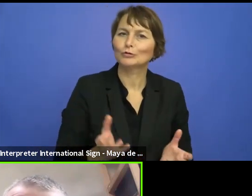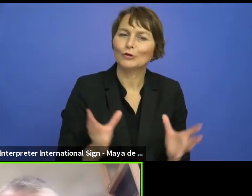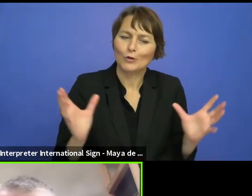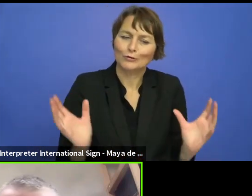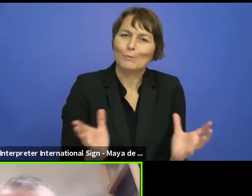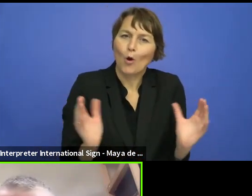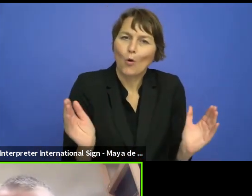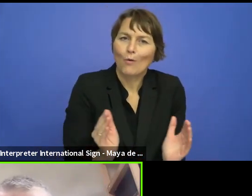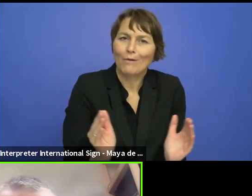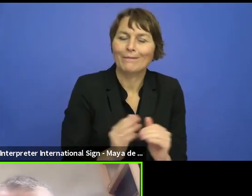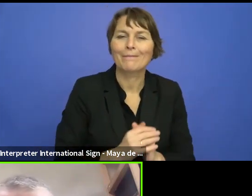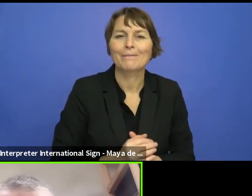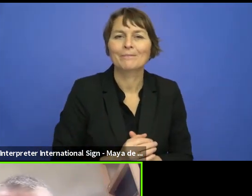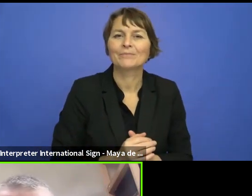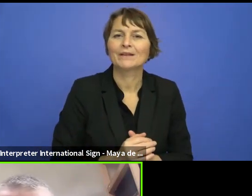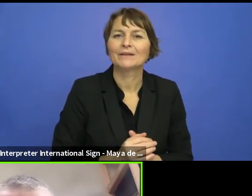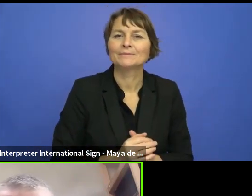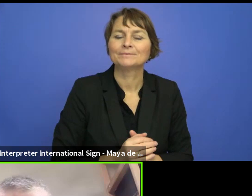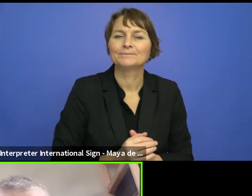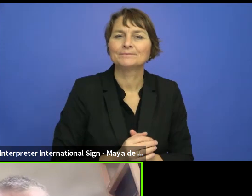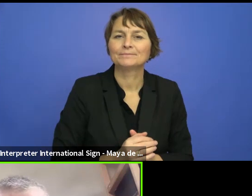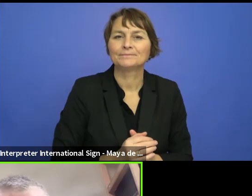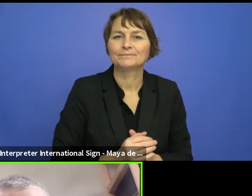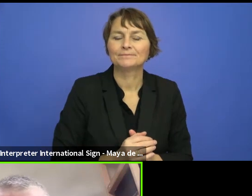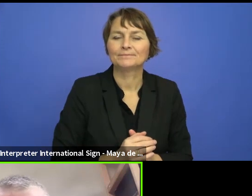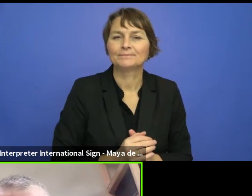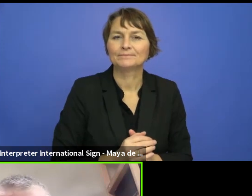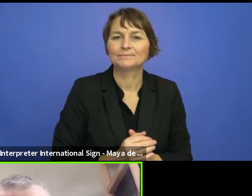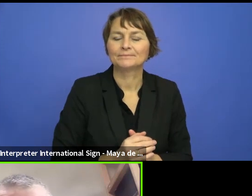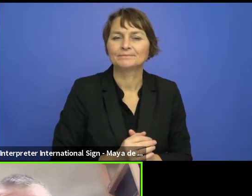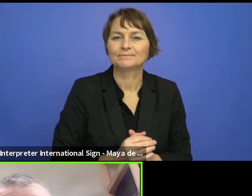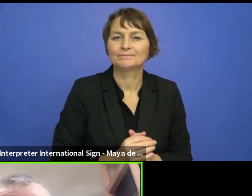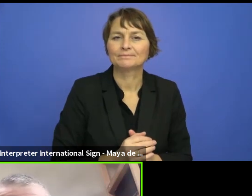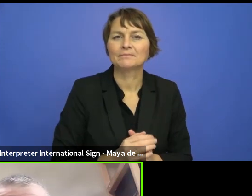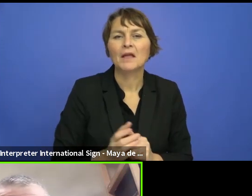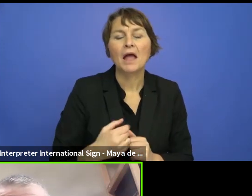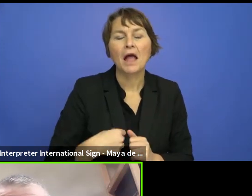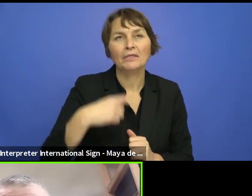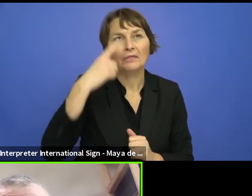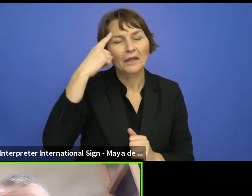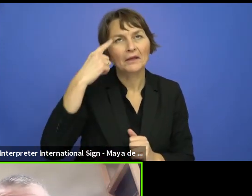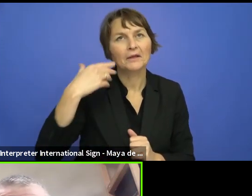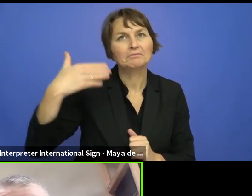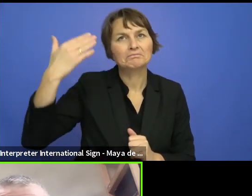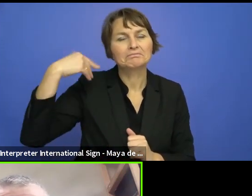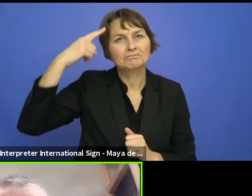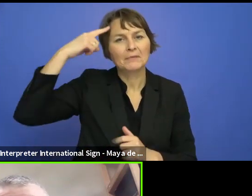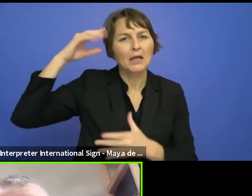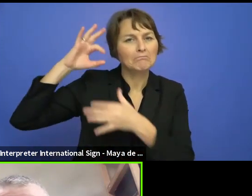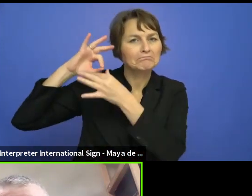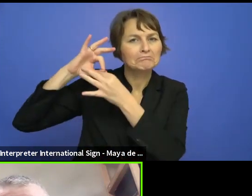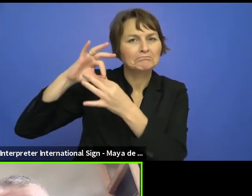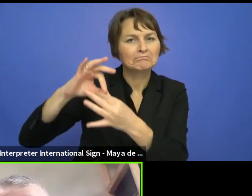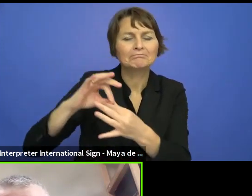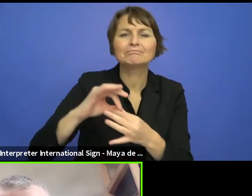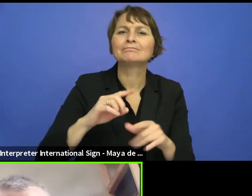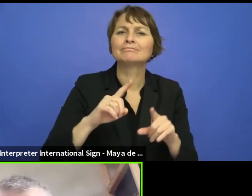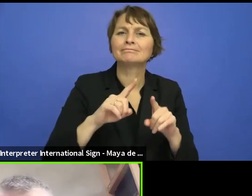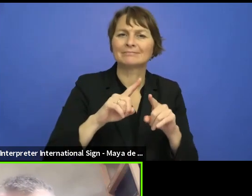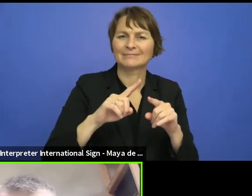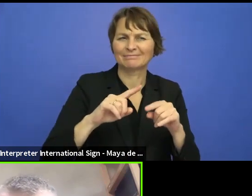the main sentence which leads me through for some years already, which leads me, it's like I